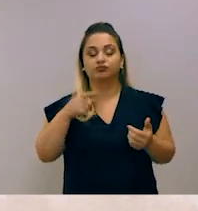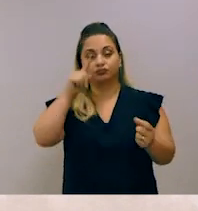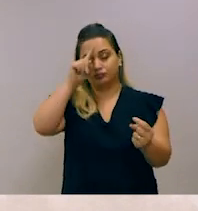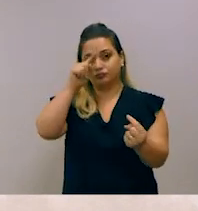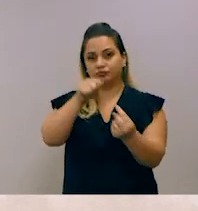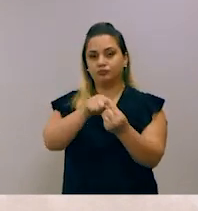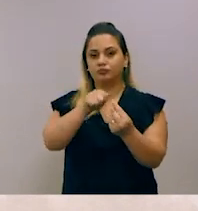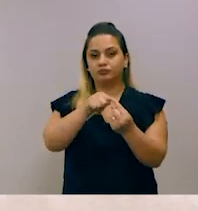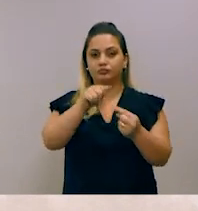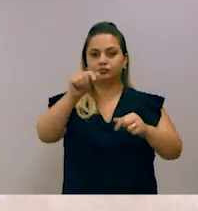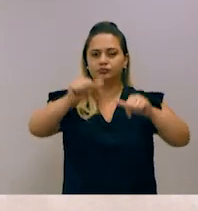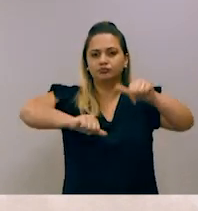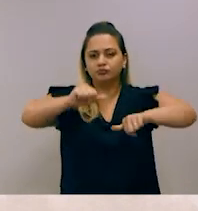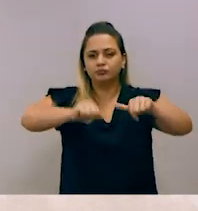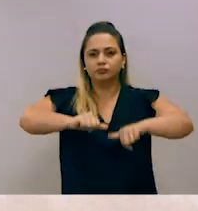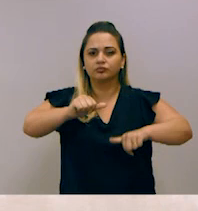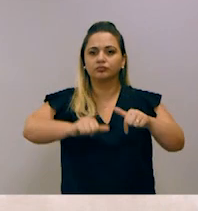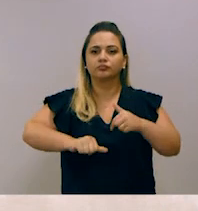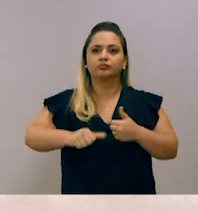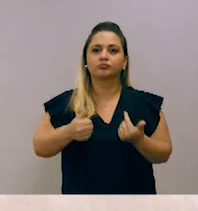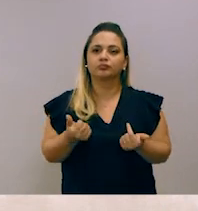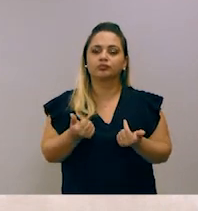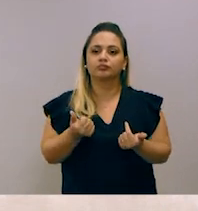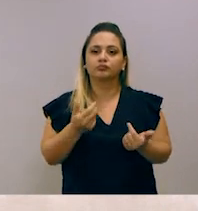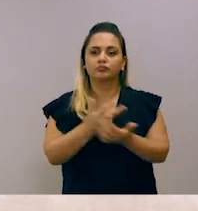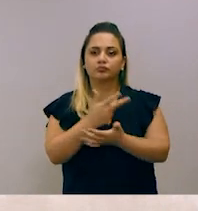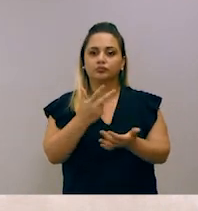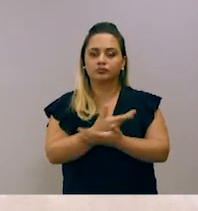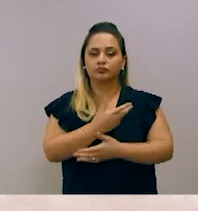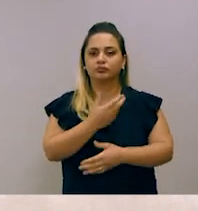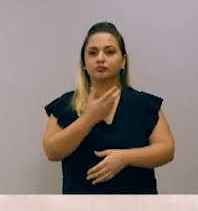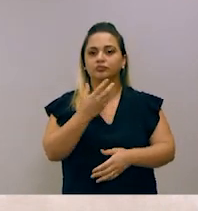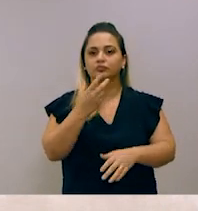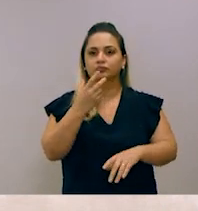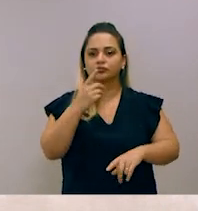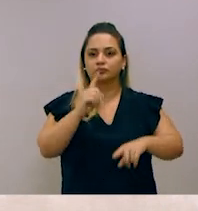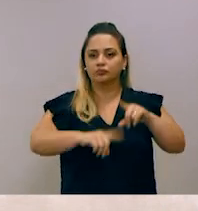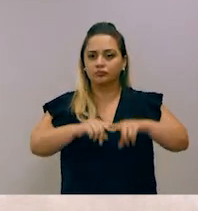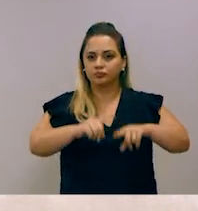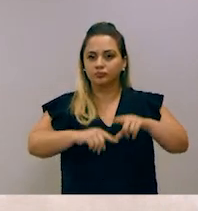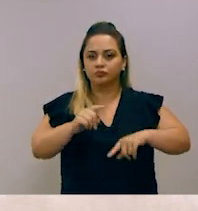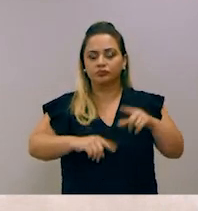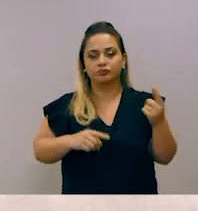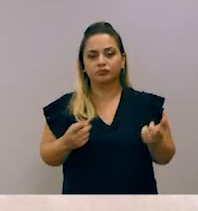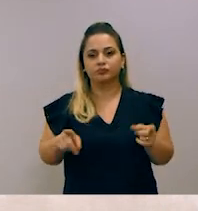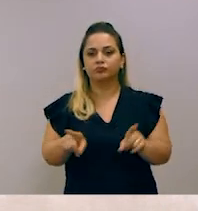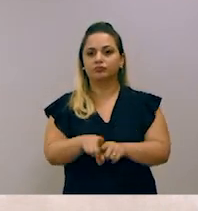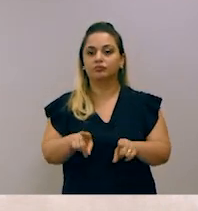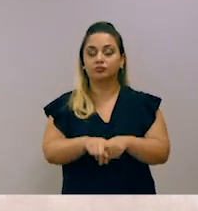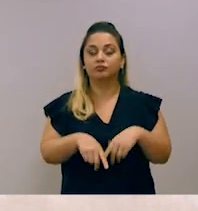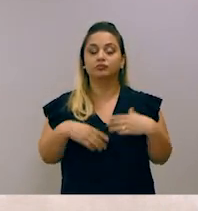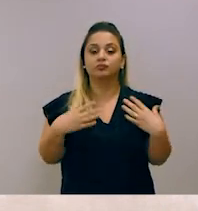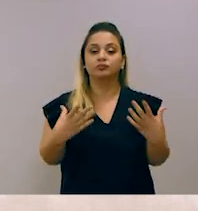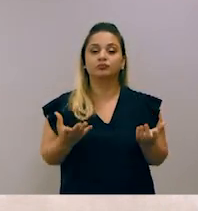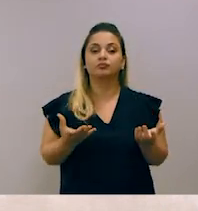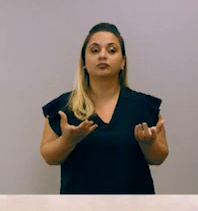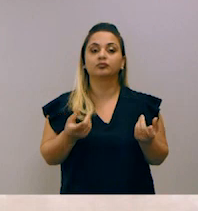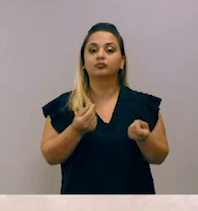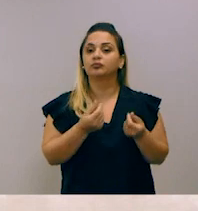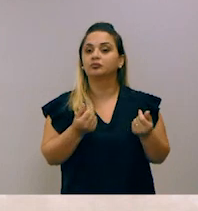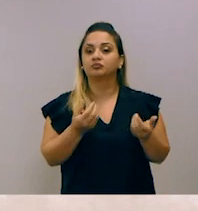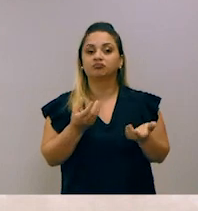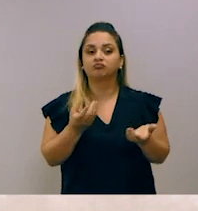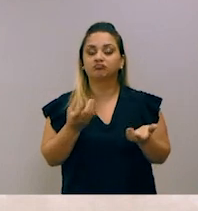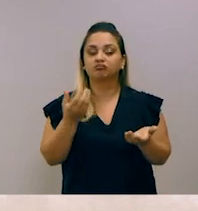work with the goal of evaluating the incidence of material errors in the judged